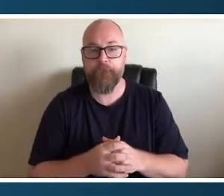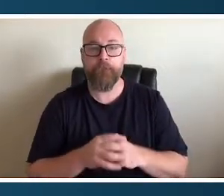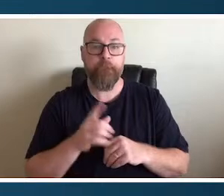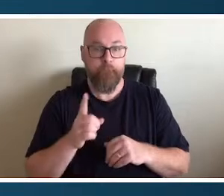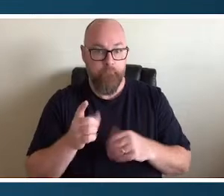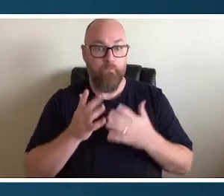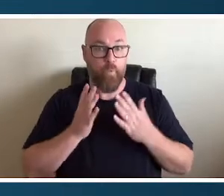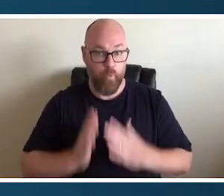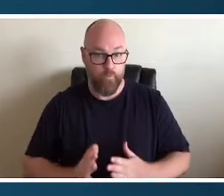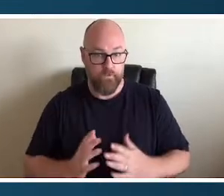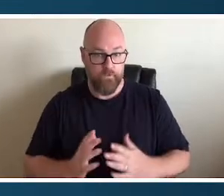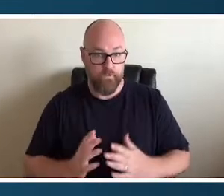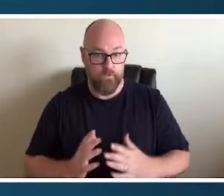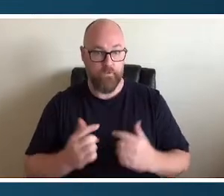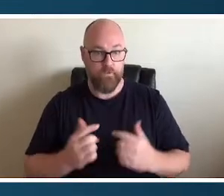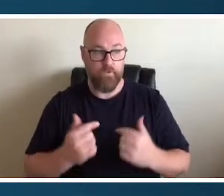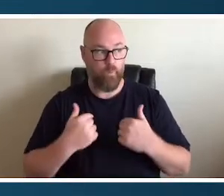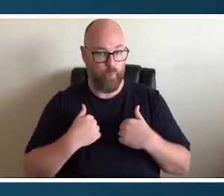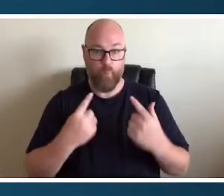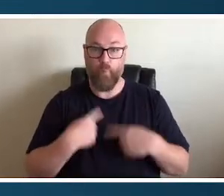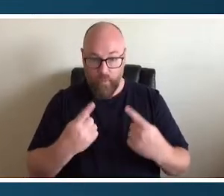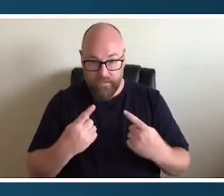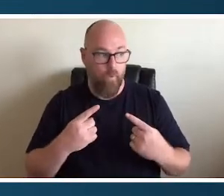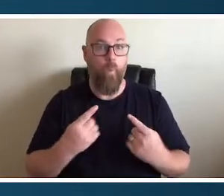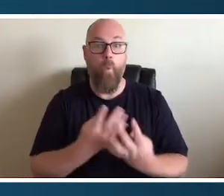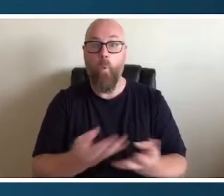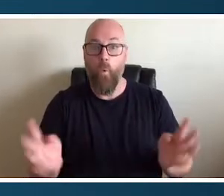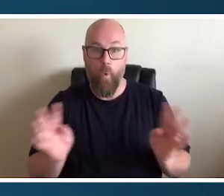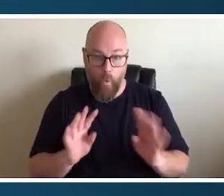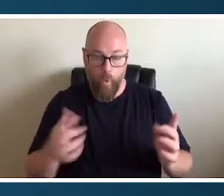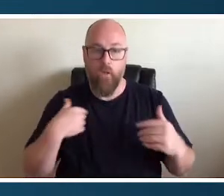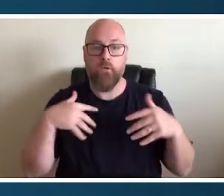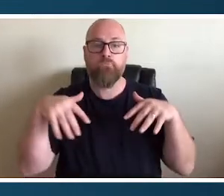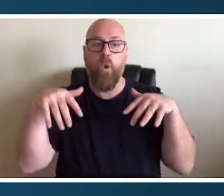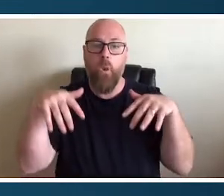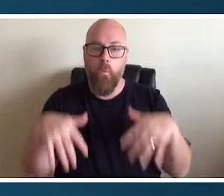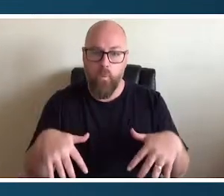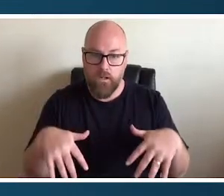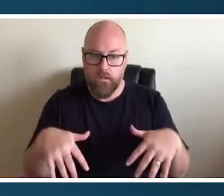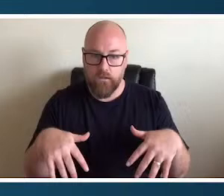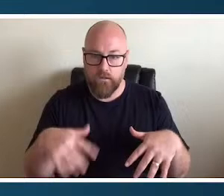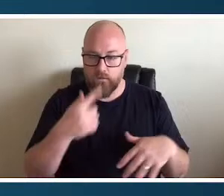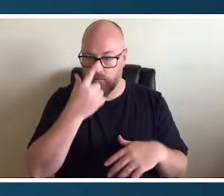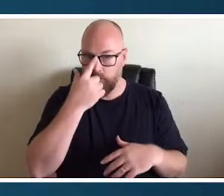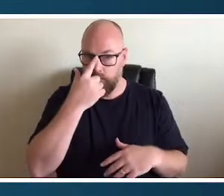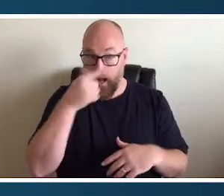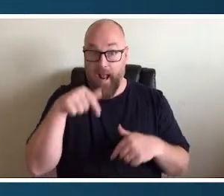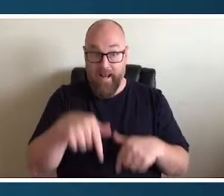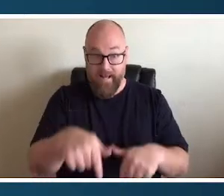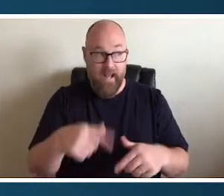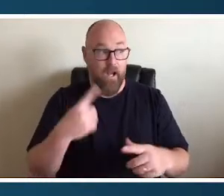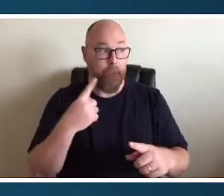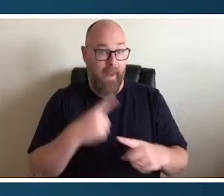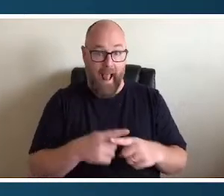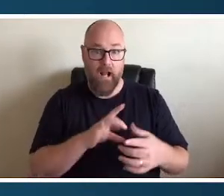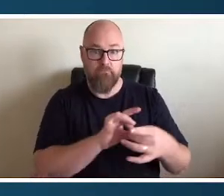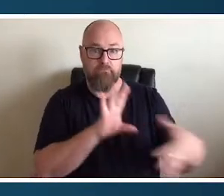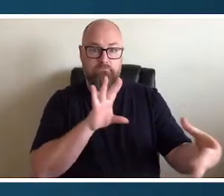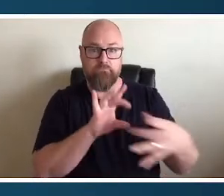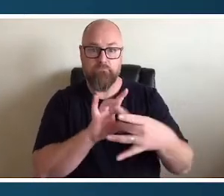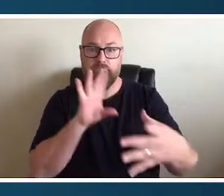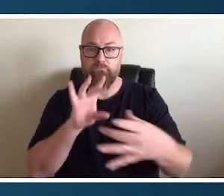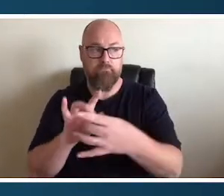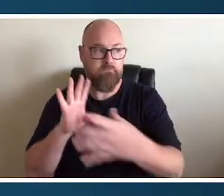we collectively felt the impact of loneliness and the unraveling of vital connections within our social